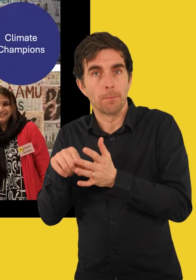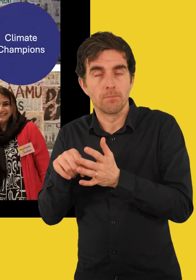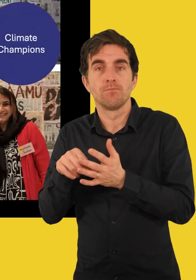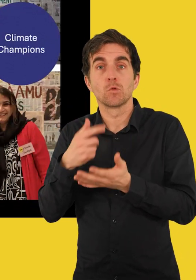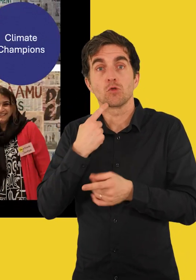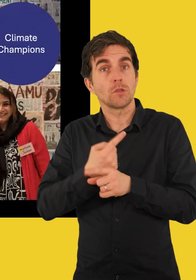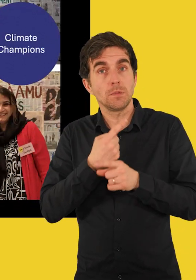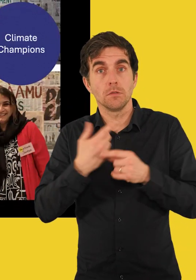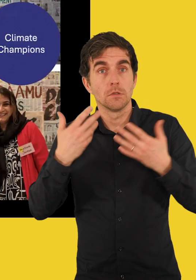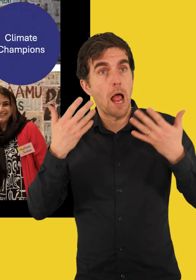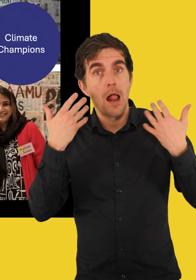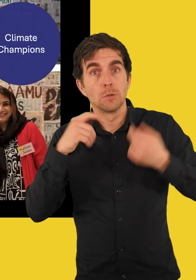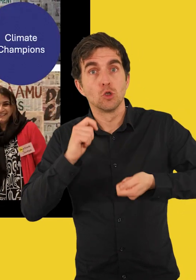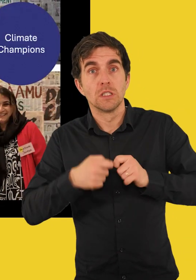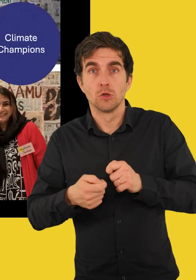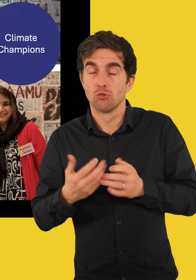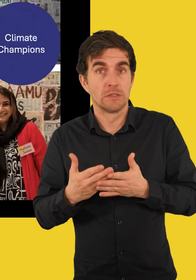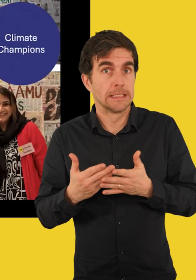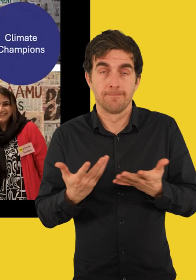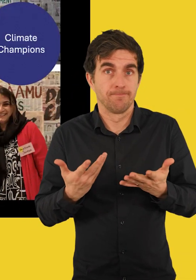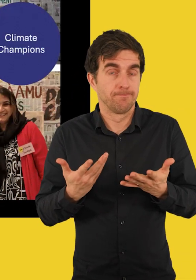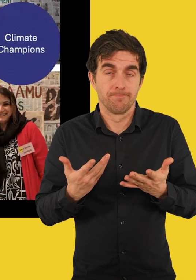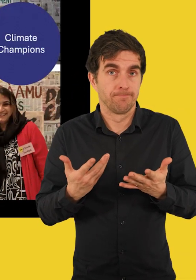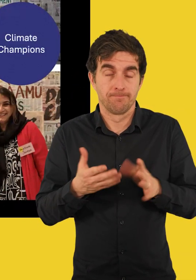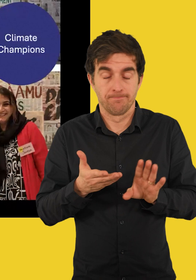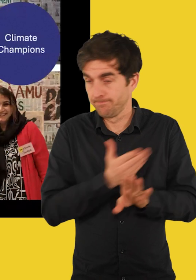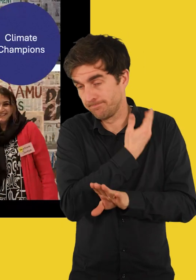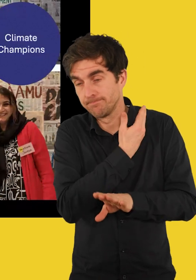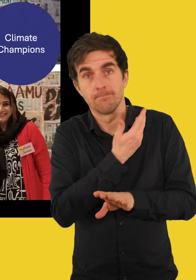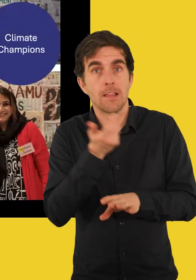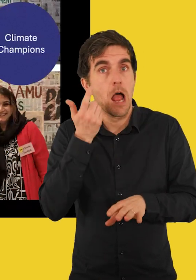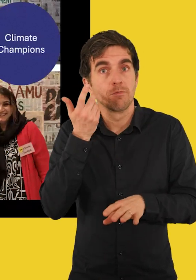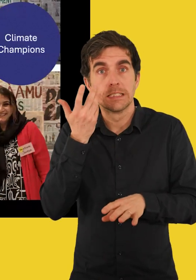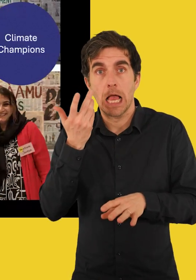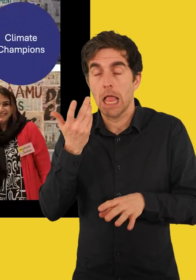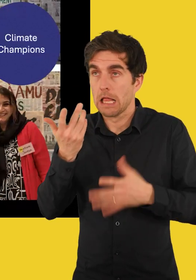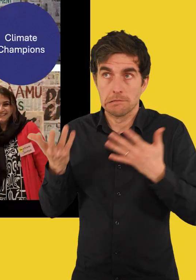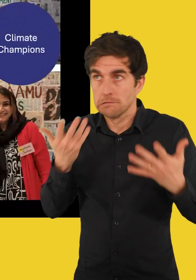on climate change remains conspicuously absent from their everyday discussions.